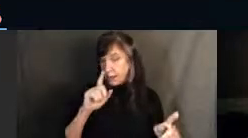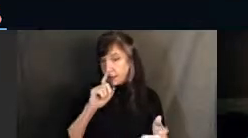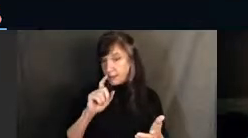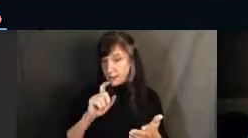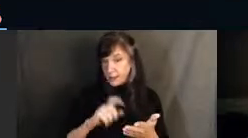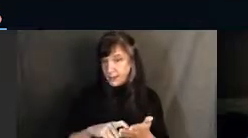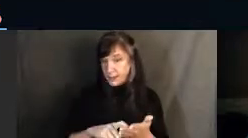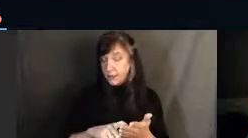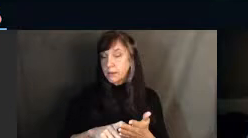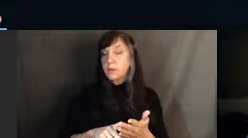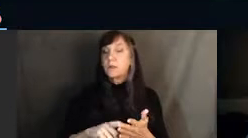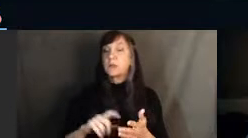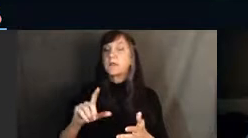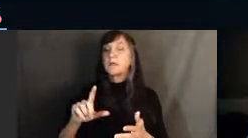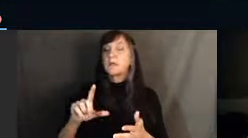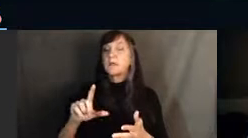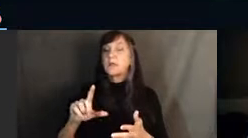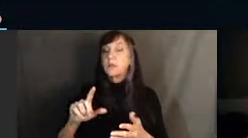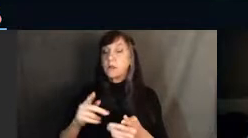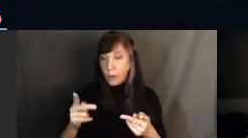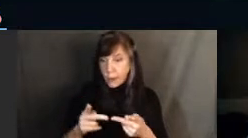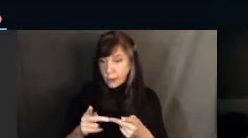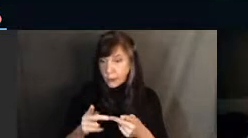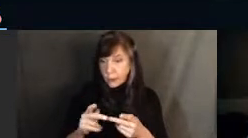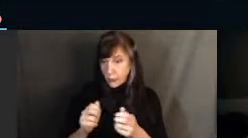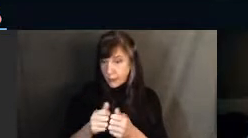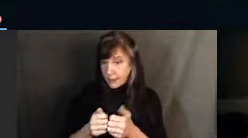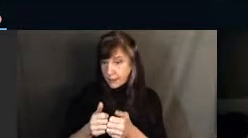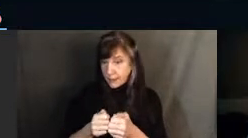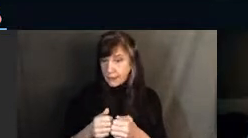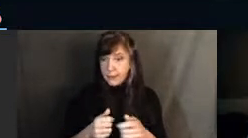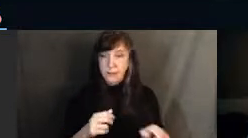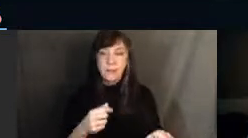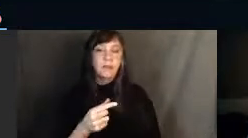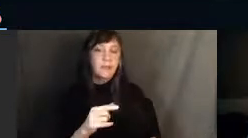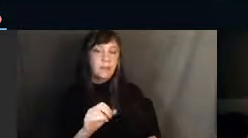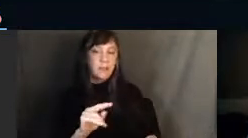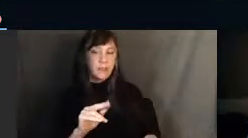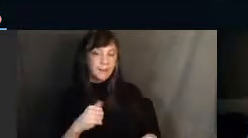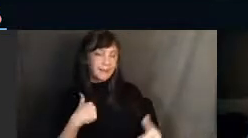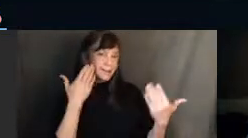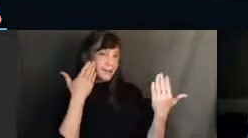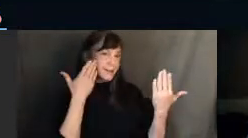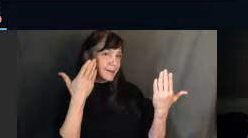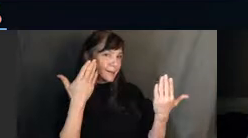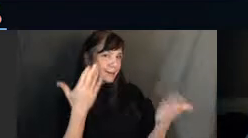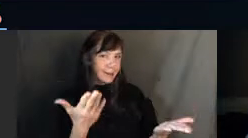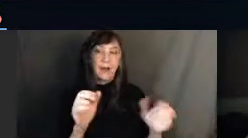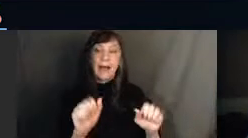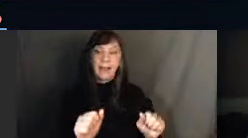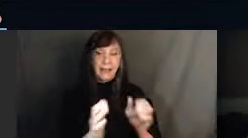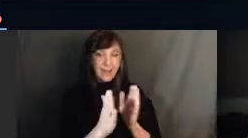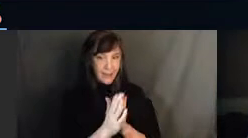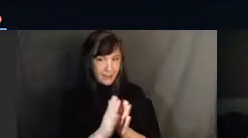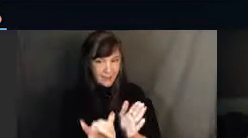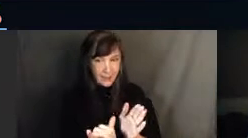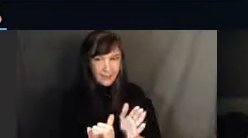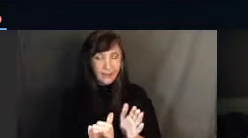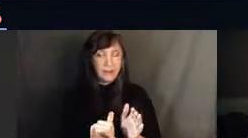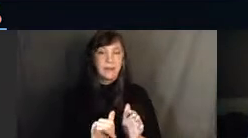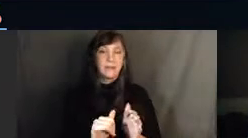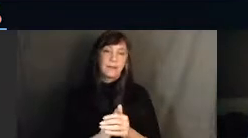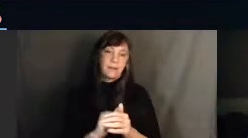use text? Okay, yes, that I do not know, but I can ask that and then pass that information to Nick to send to